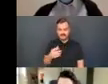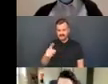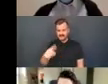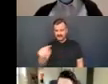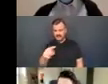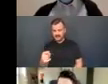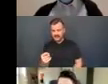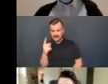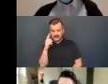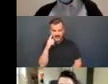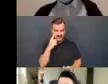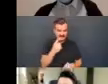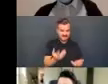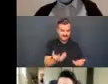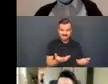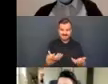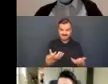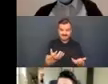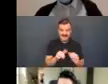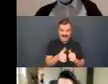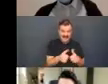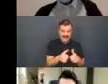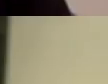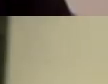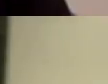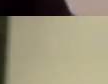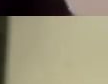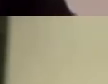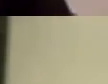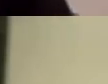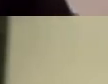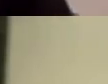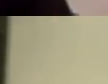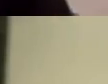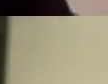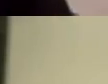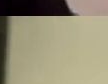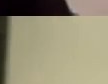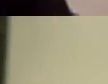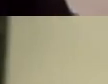what would be necessary to pull off such successes in our, um,